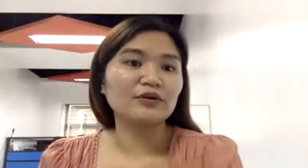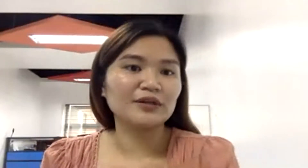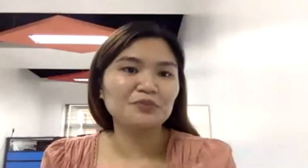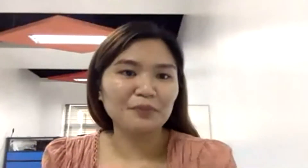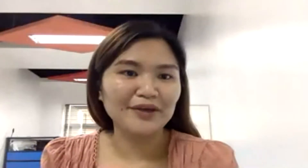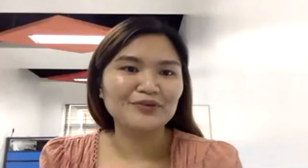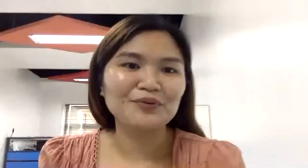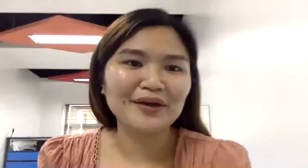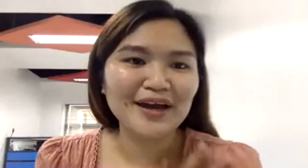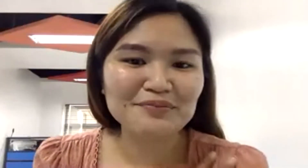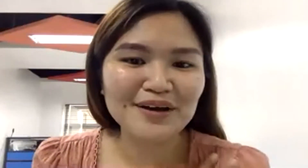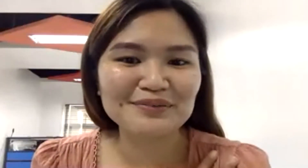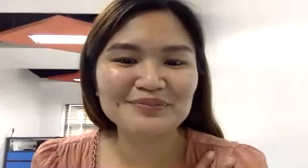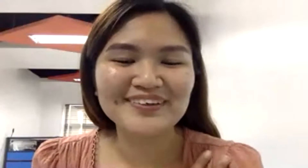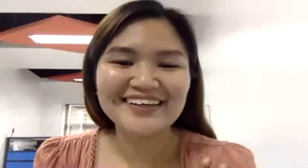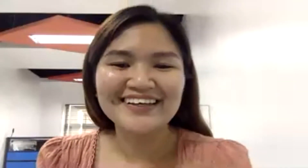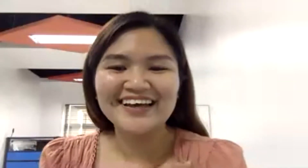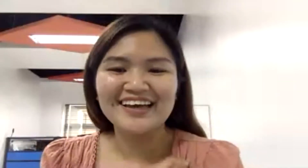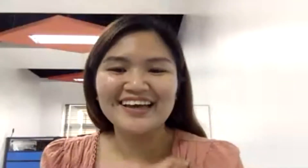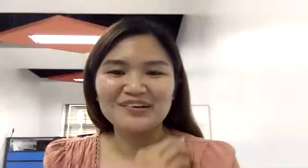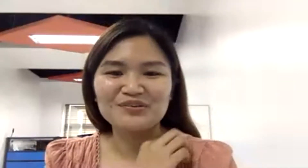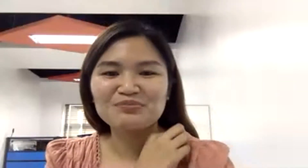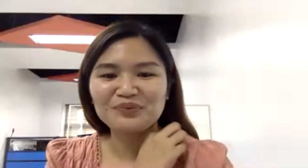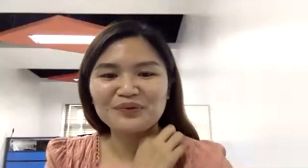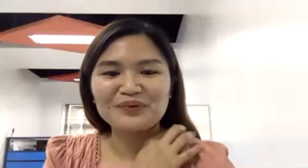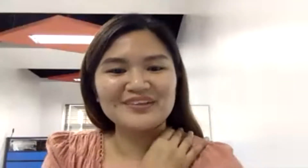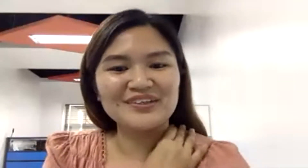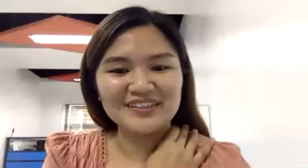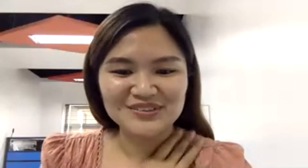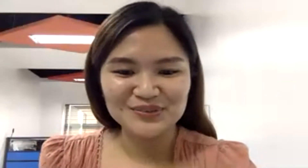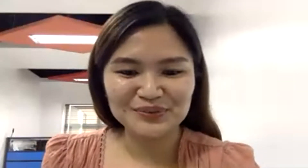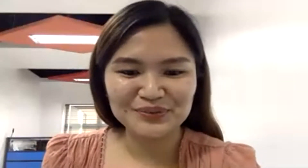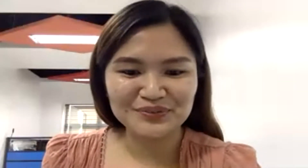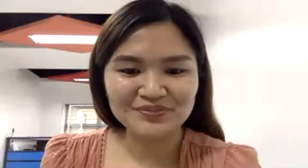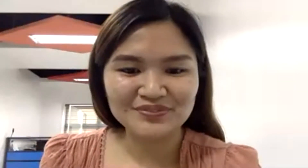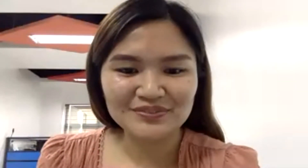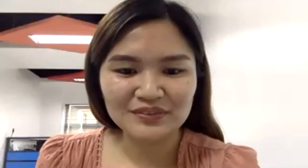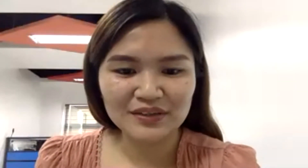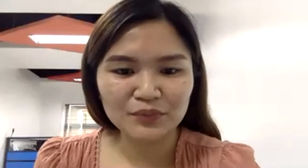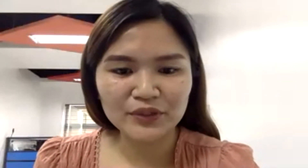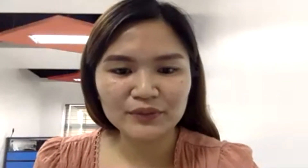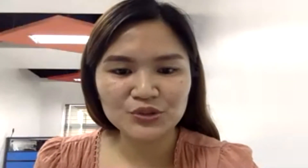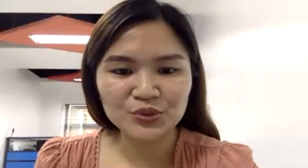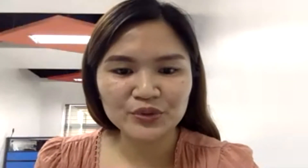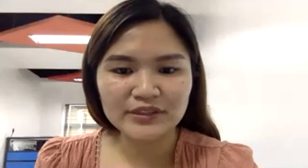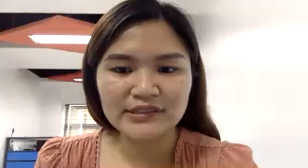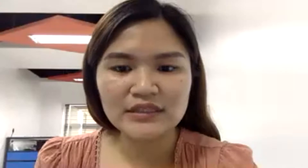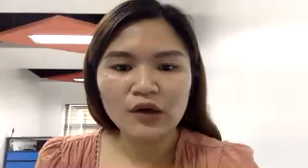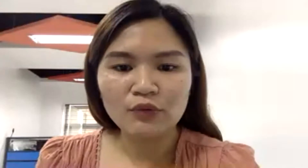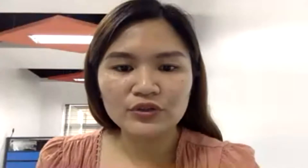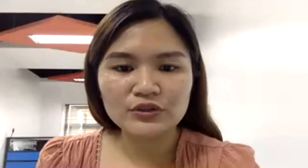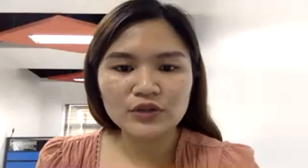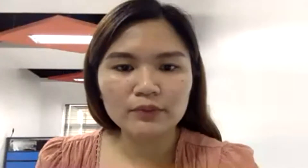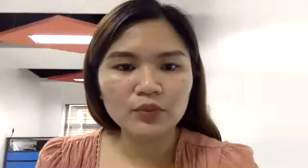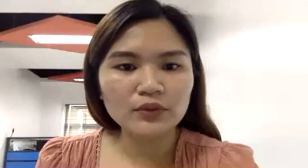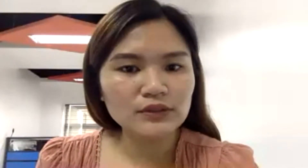Shout out lang po pala yun. Okay, hi ma'am. Hello po. Okay, so more questions.